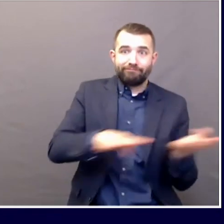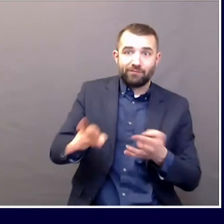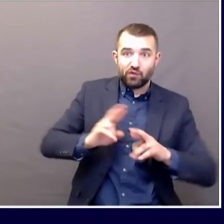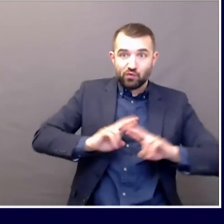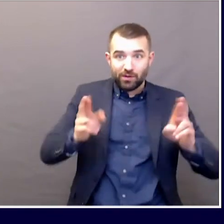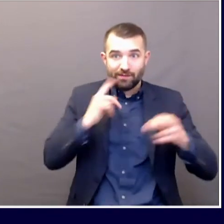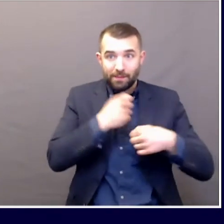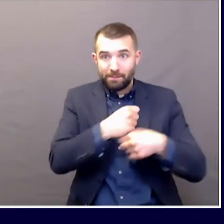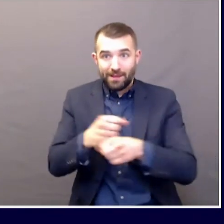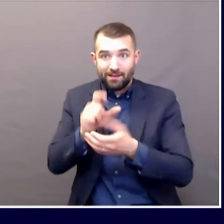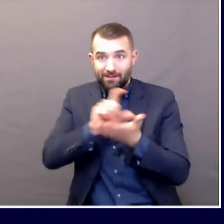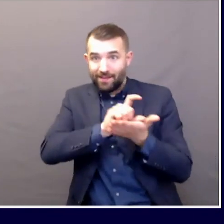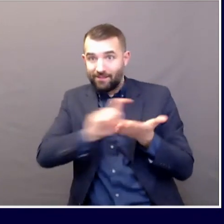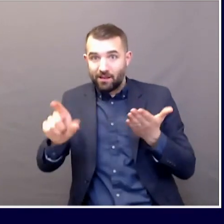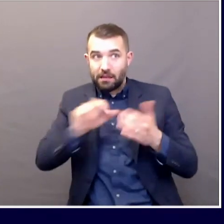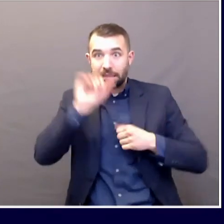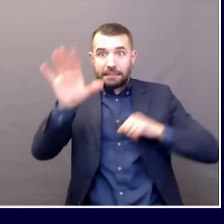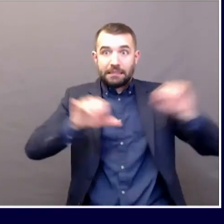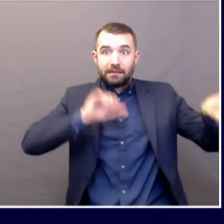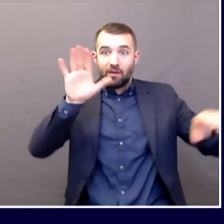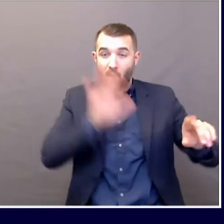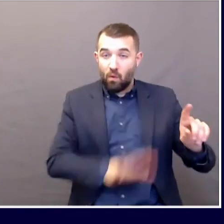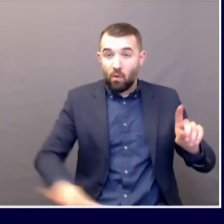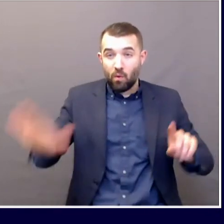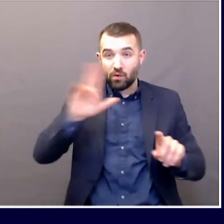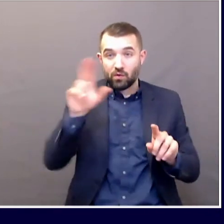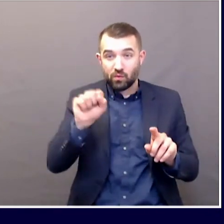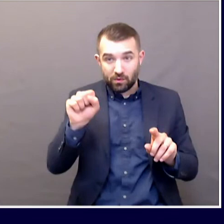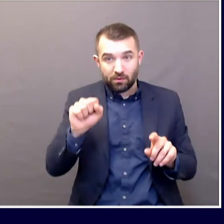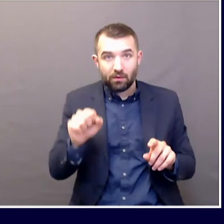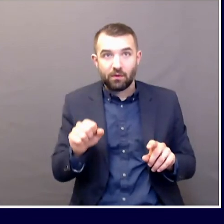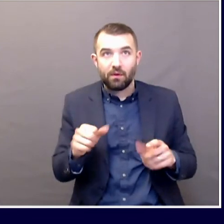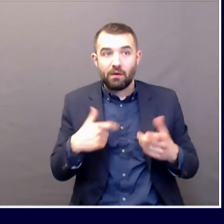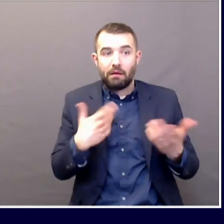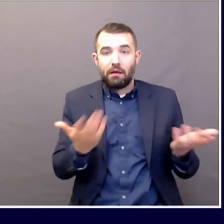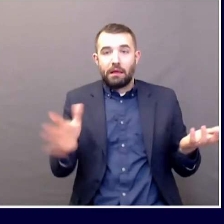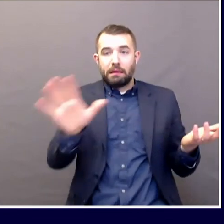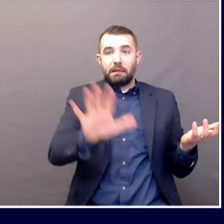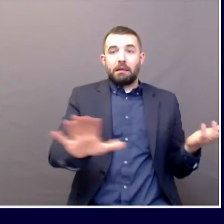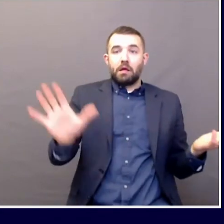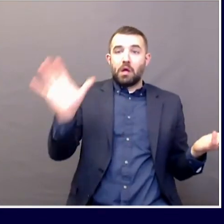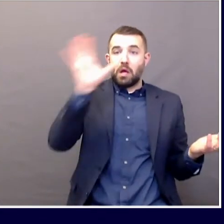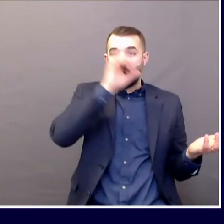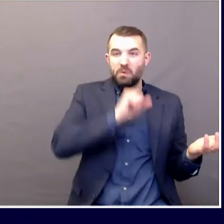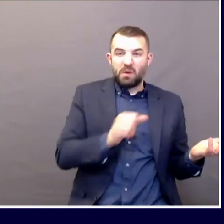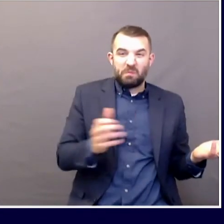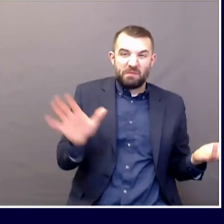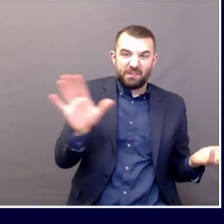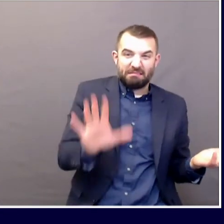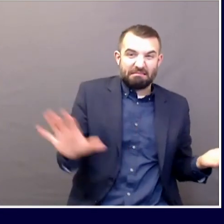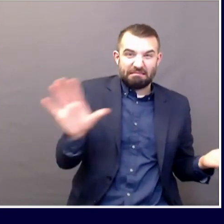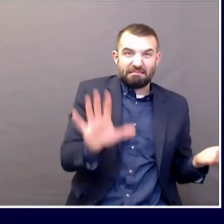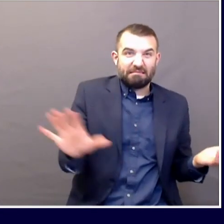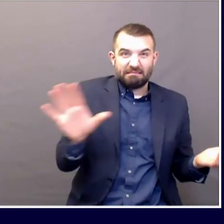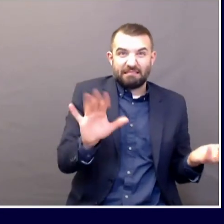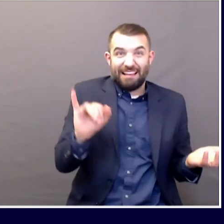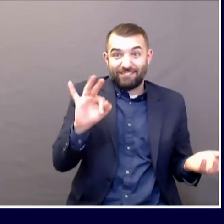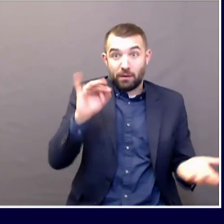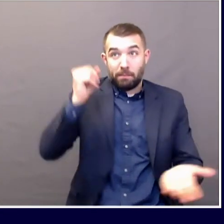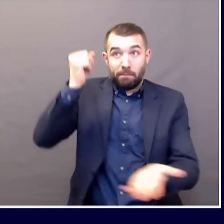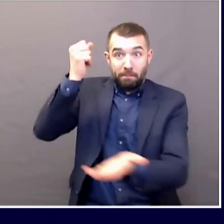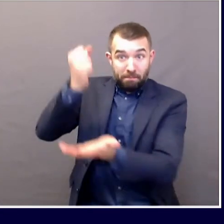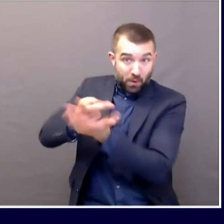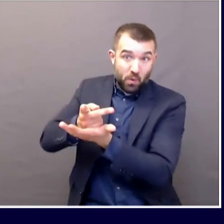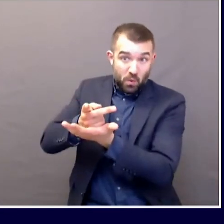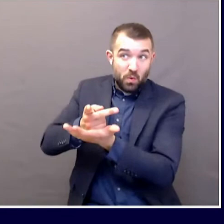basing some of our planning off of those national estimates. If the emergency use authorization is granted, we understand that there